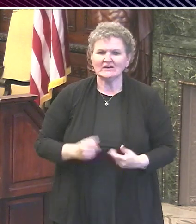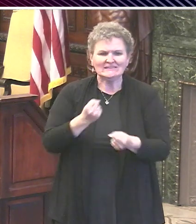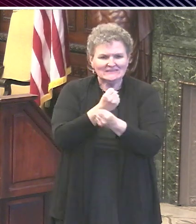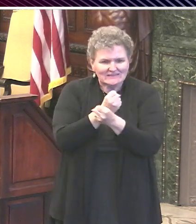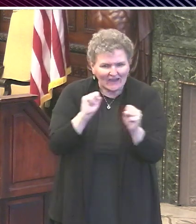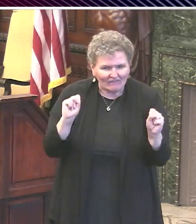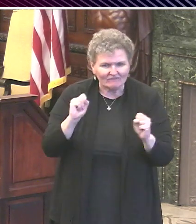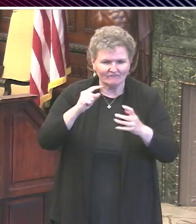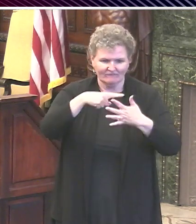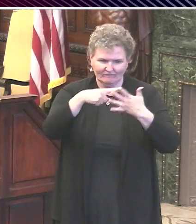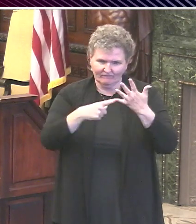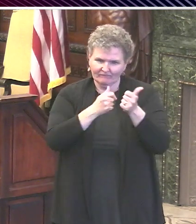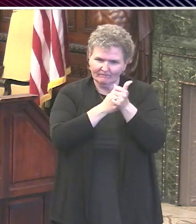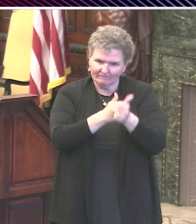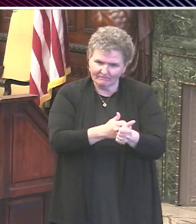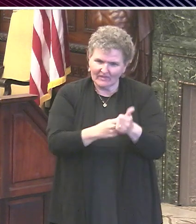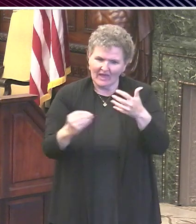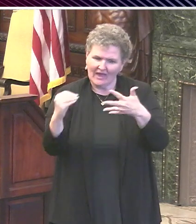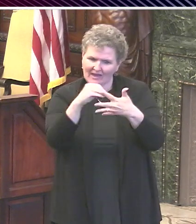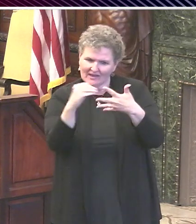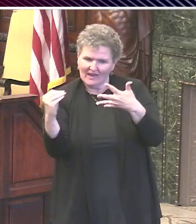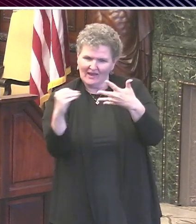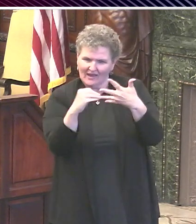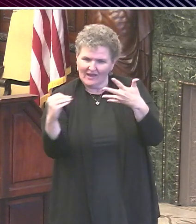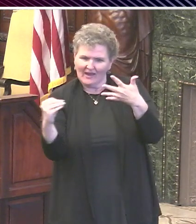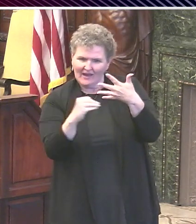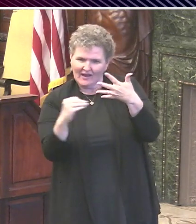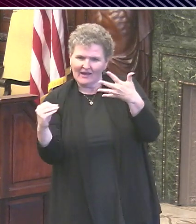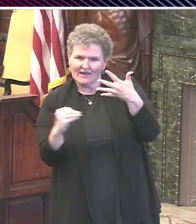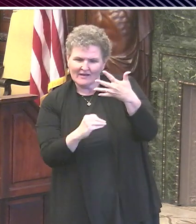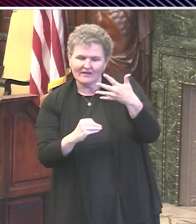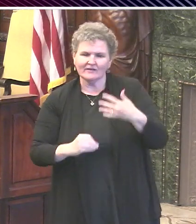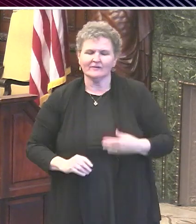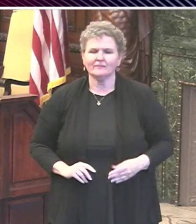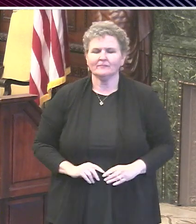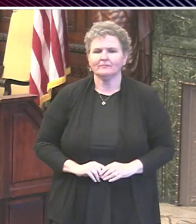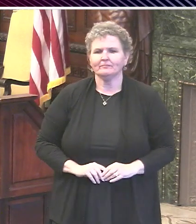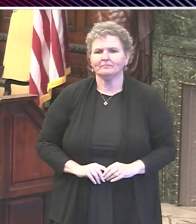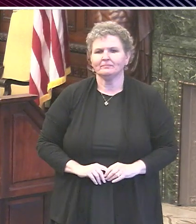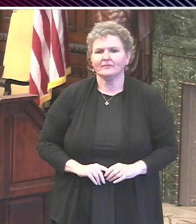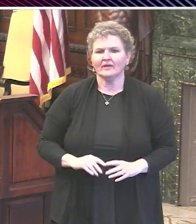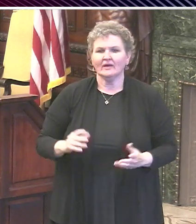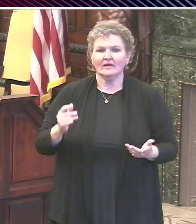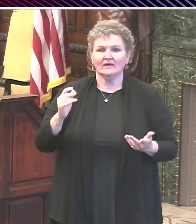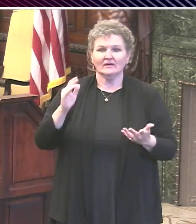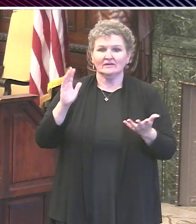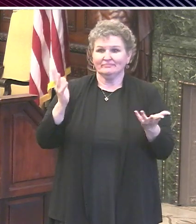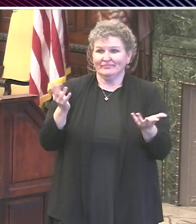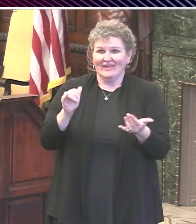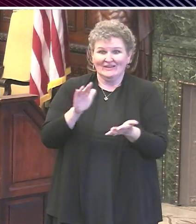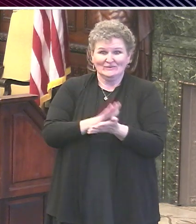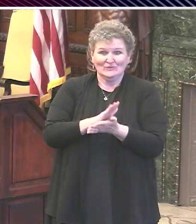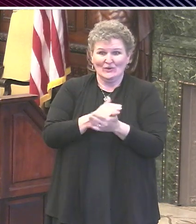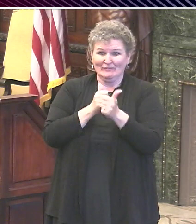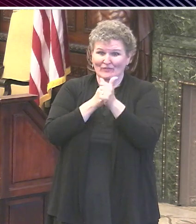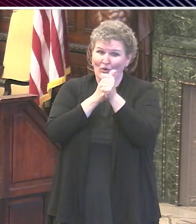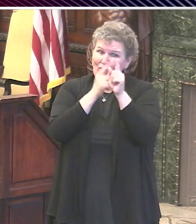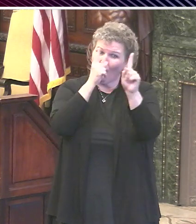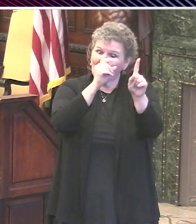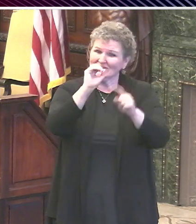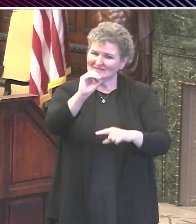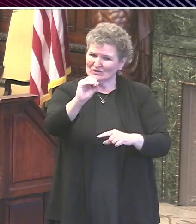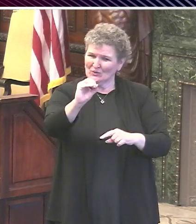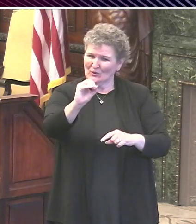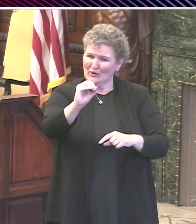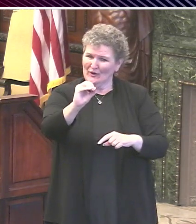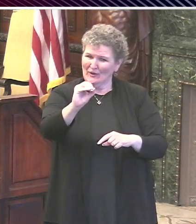into the plan. As I said yesterday, there's no way that we can reduce the risk of this infection in schools to zero, but we do think that this plan